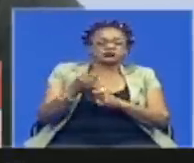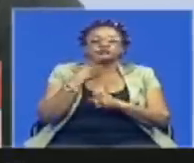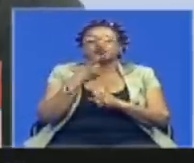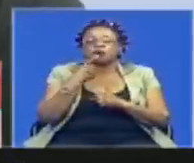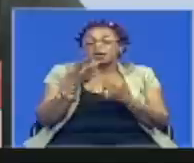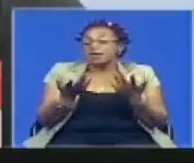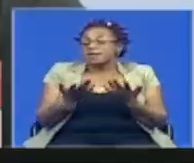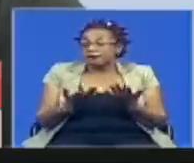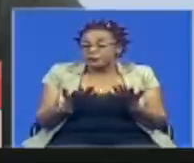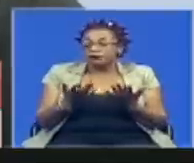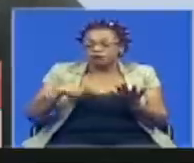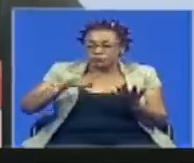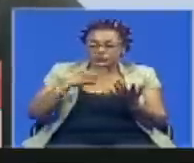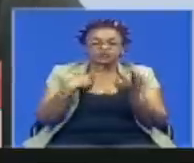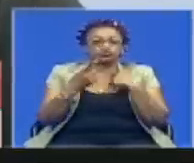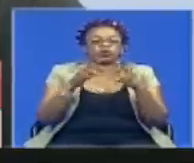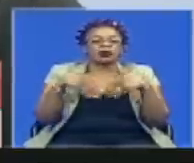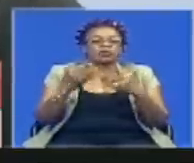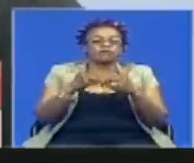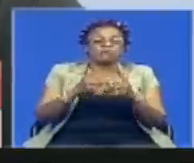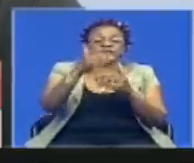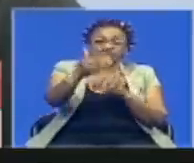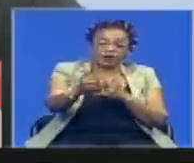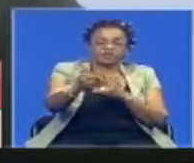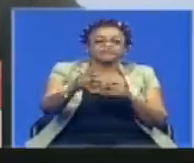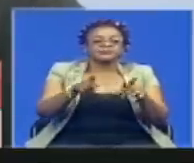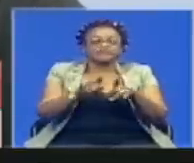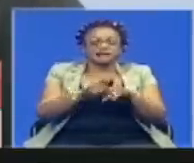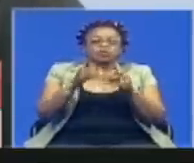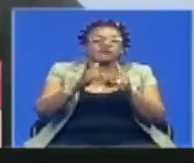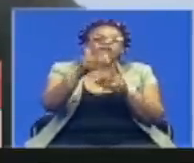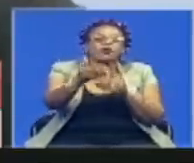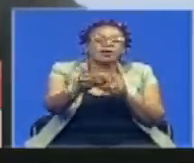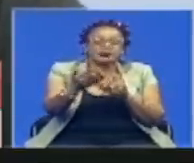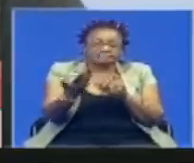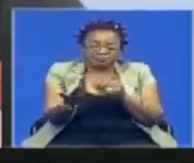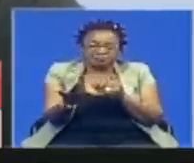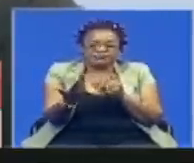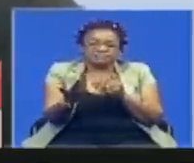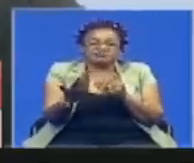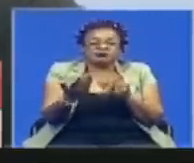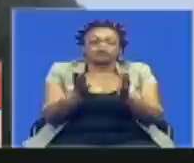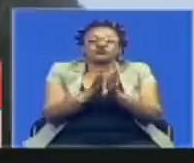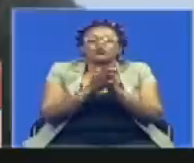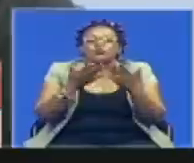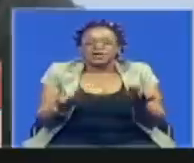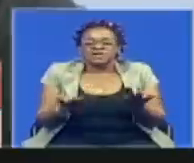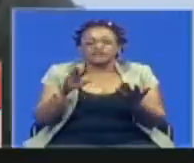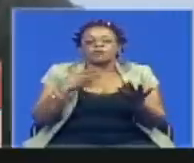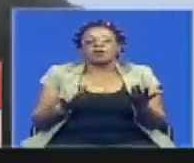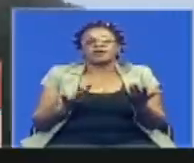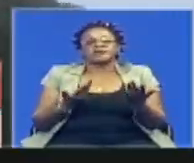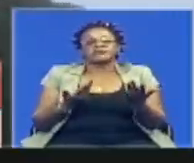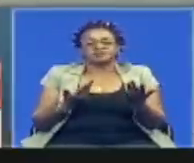how we talk about moving the country forward, because okay. even as we move forward, what are we moving forward to and from where? What